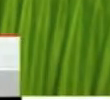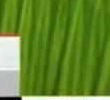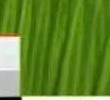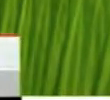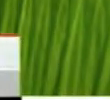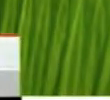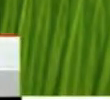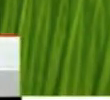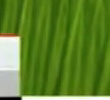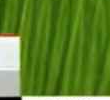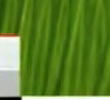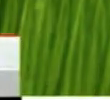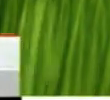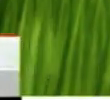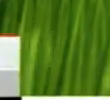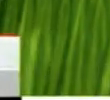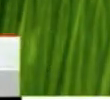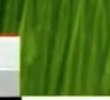Yes.